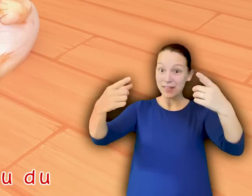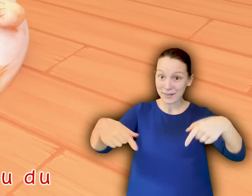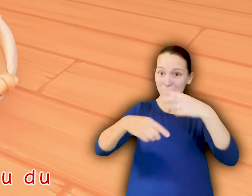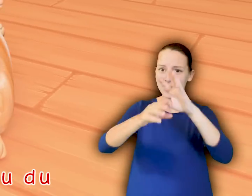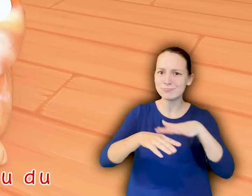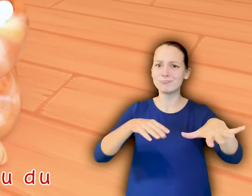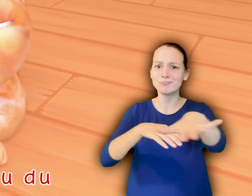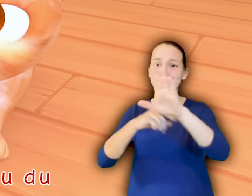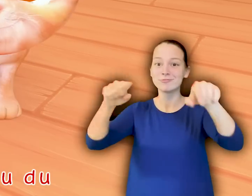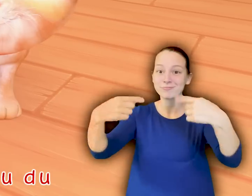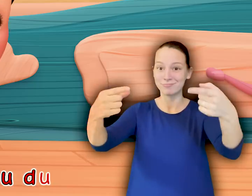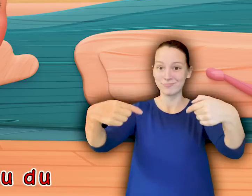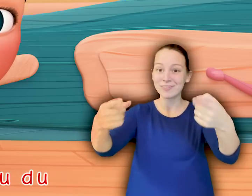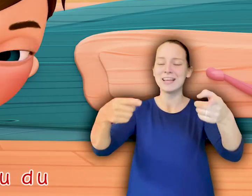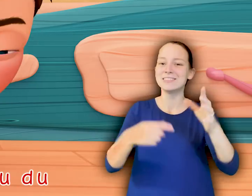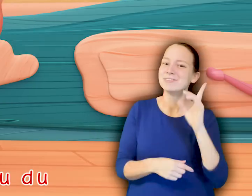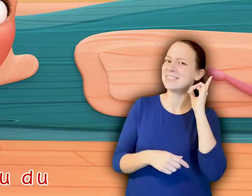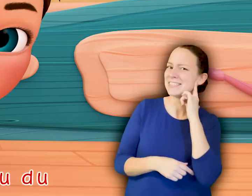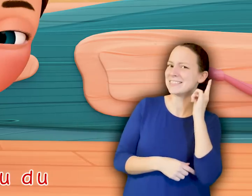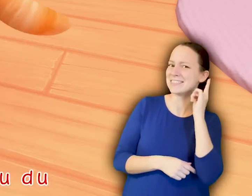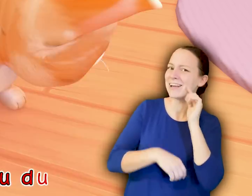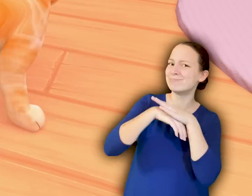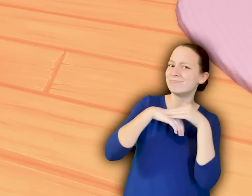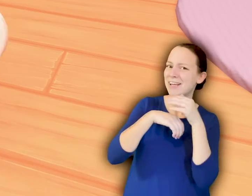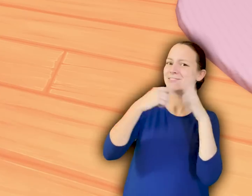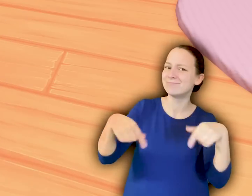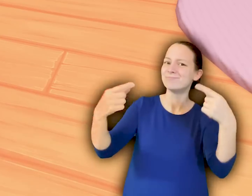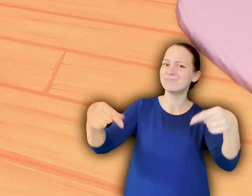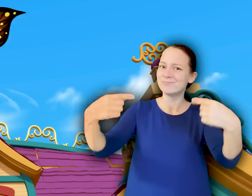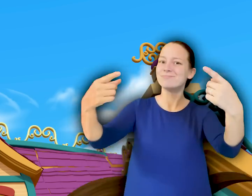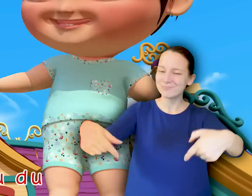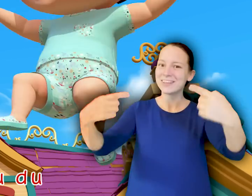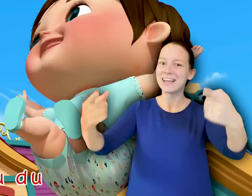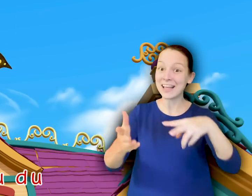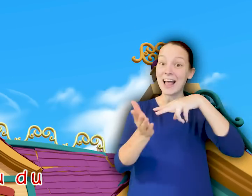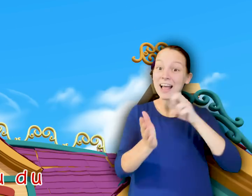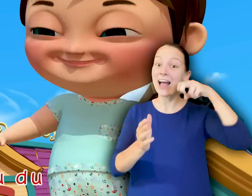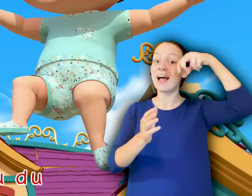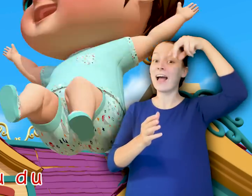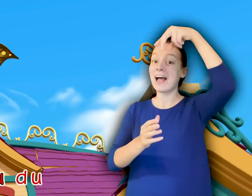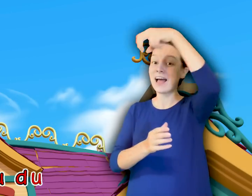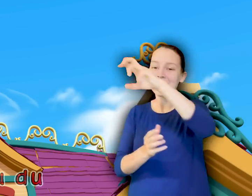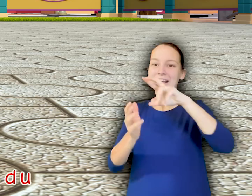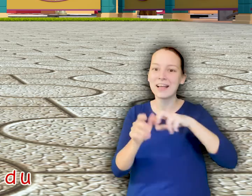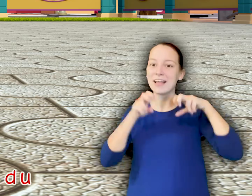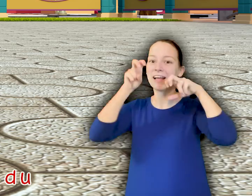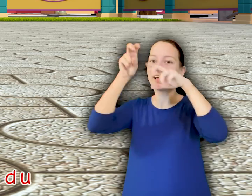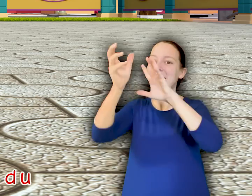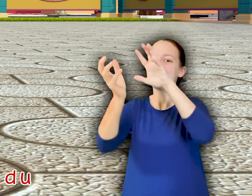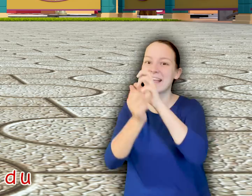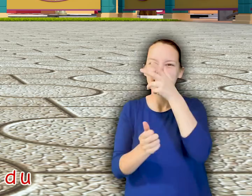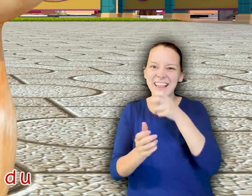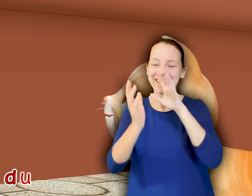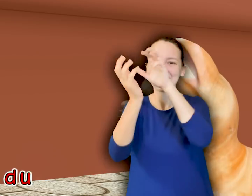around on the ground Hing sound go round and round jumping high